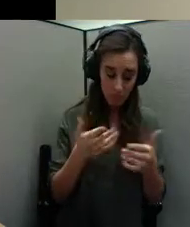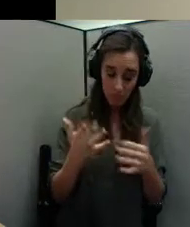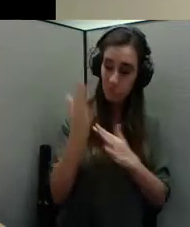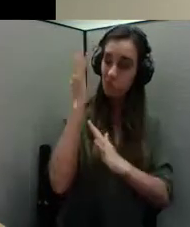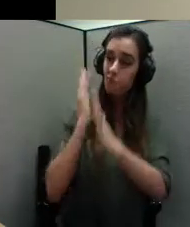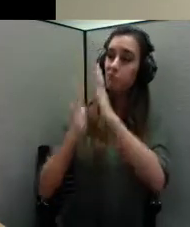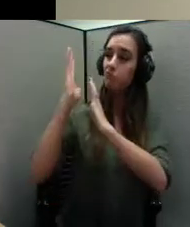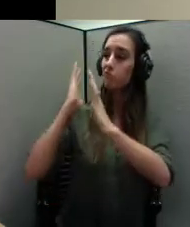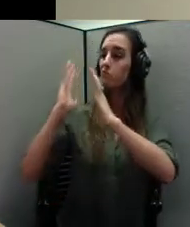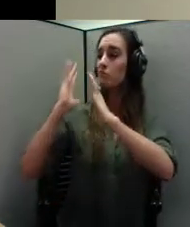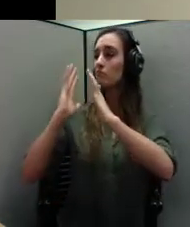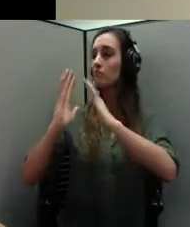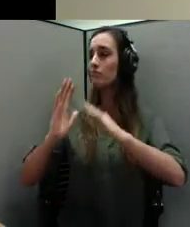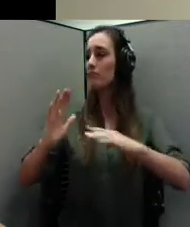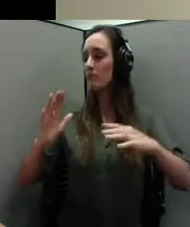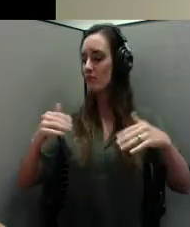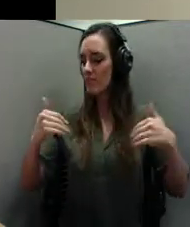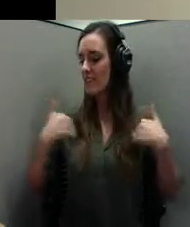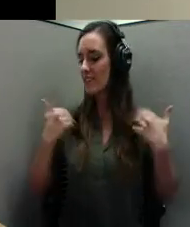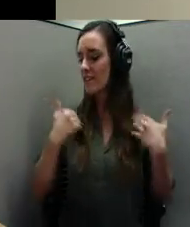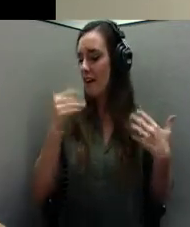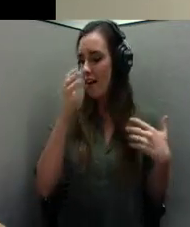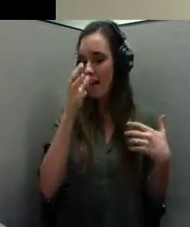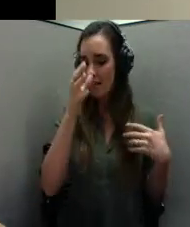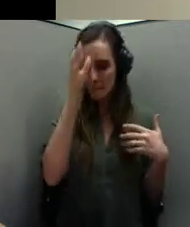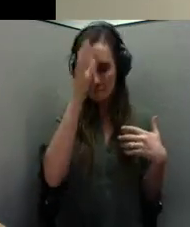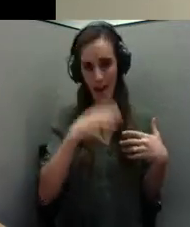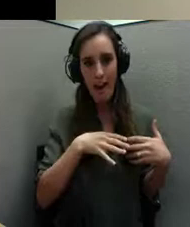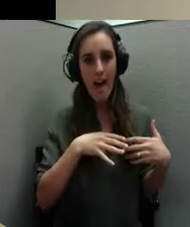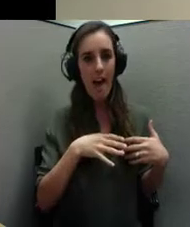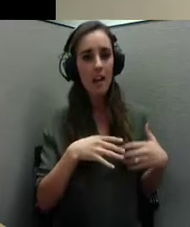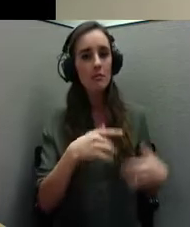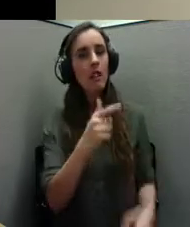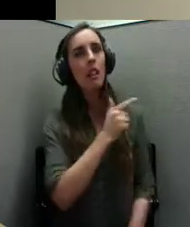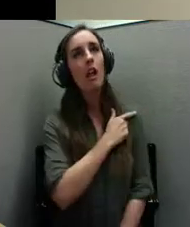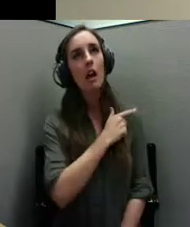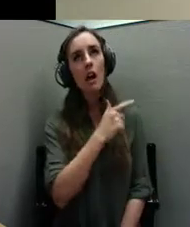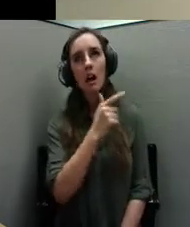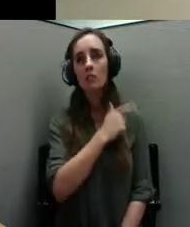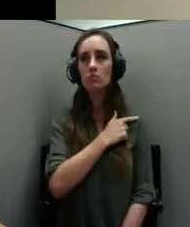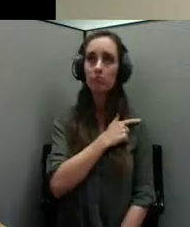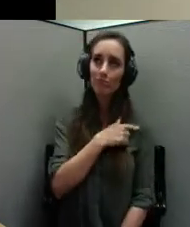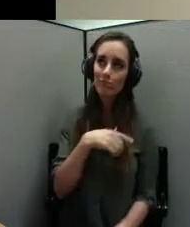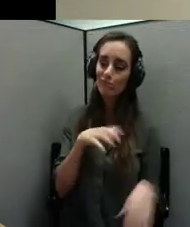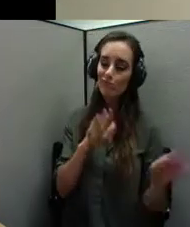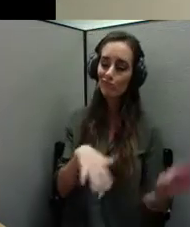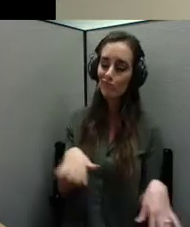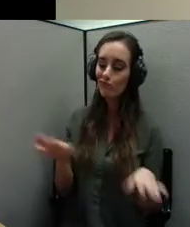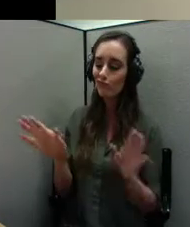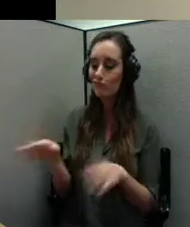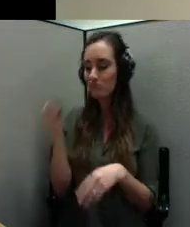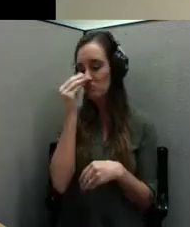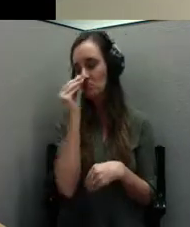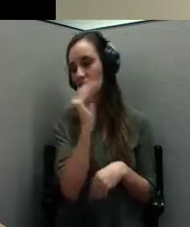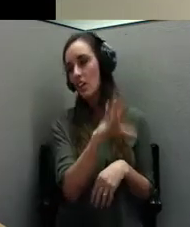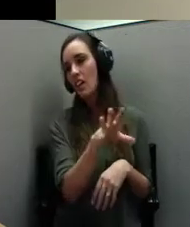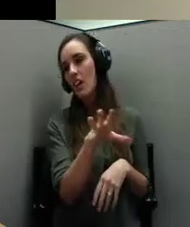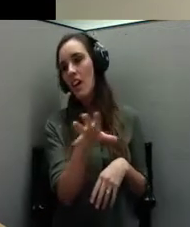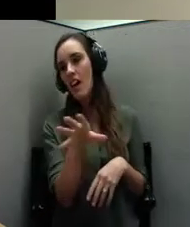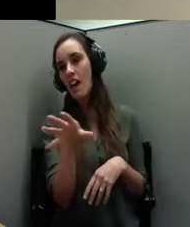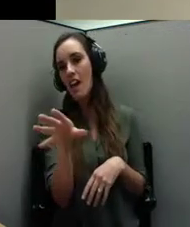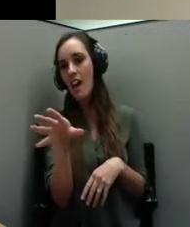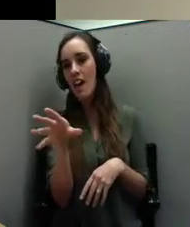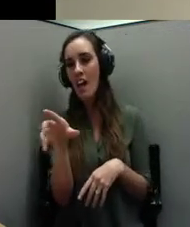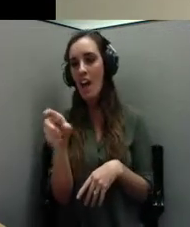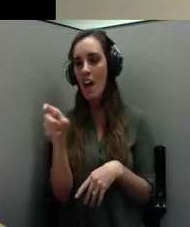and didn't want to go and do the things he was supposed to do on the farm where he lived, but he would go out and pretend to